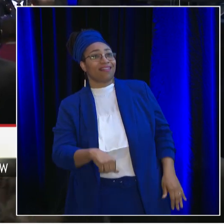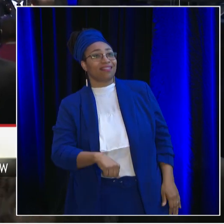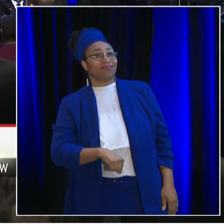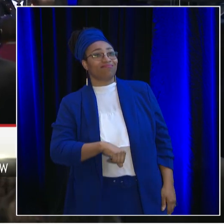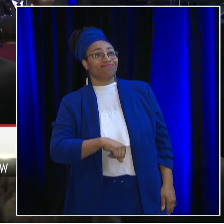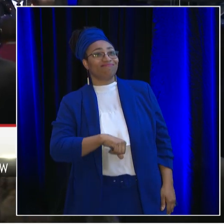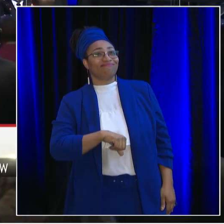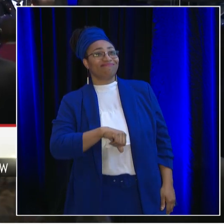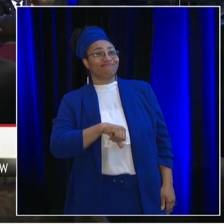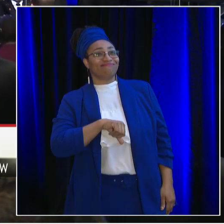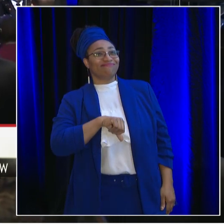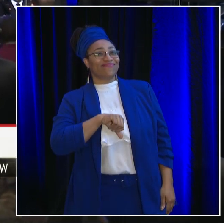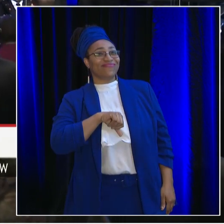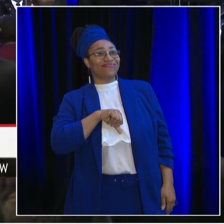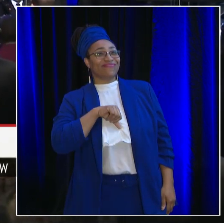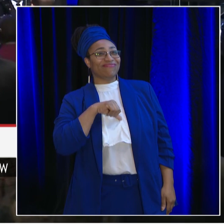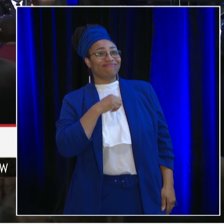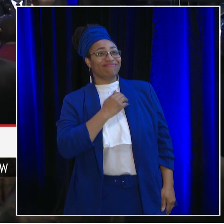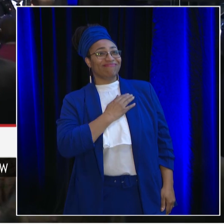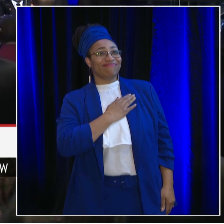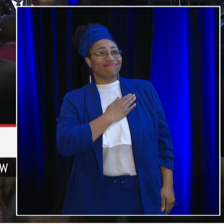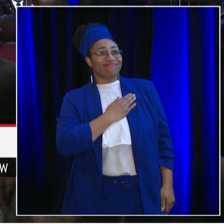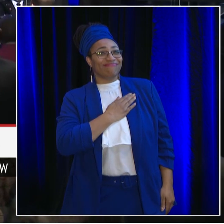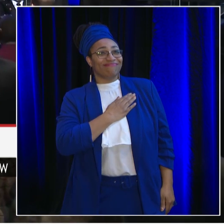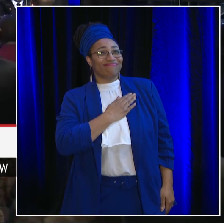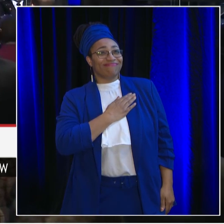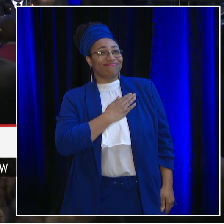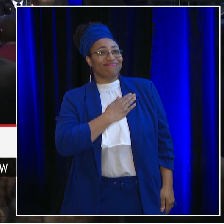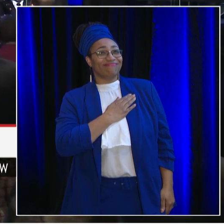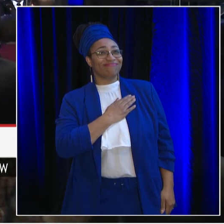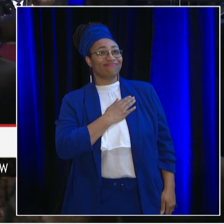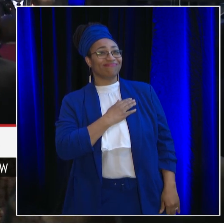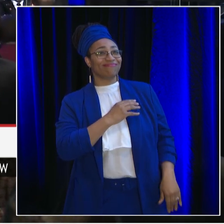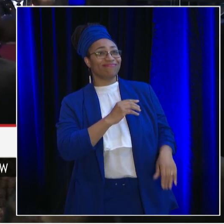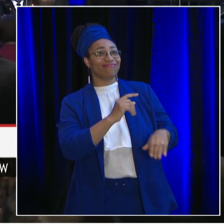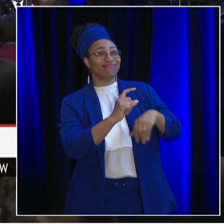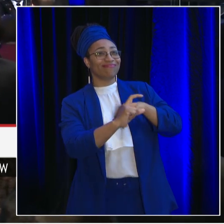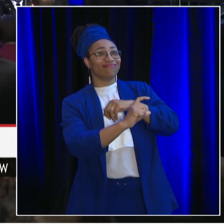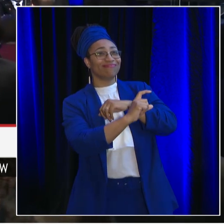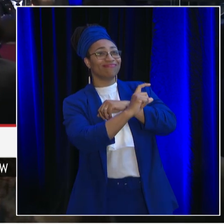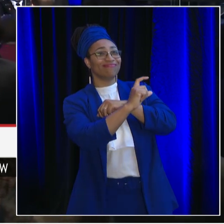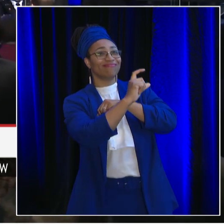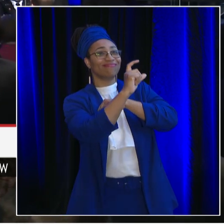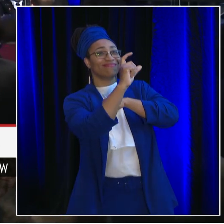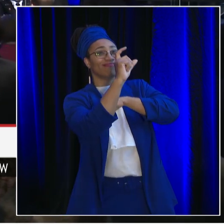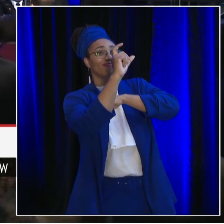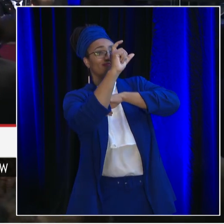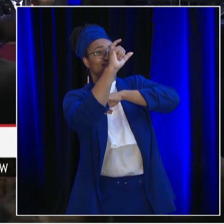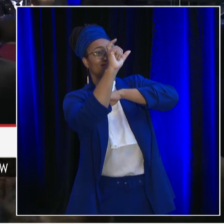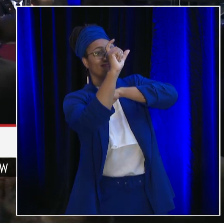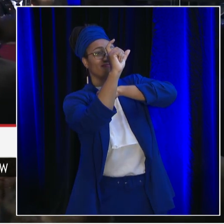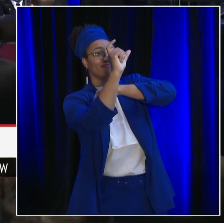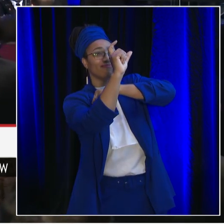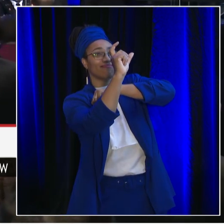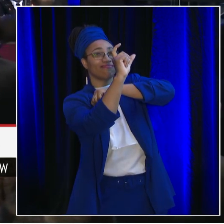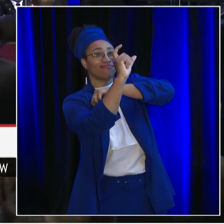light what so proudly we hailed at